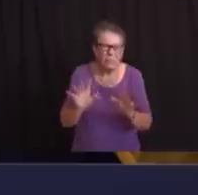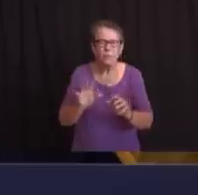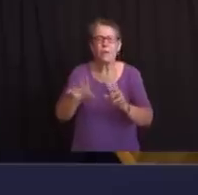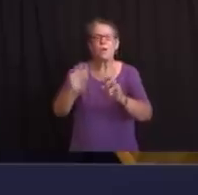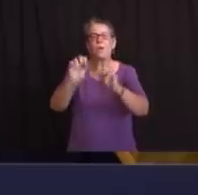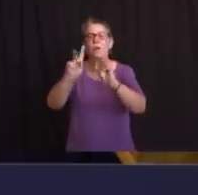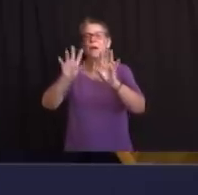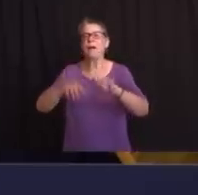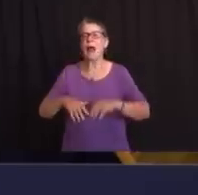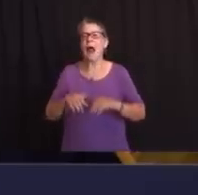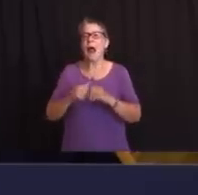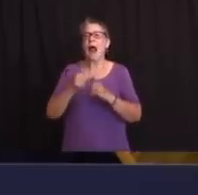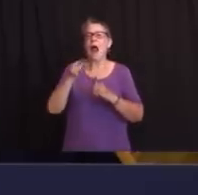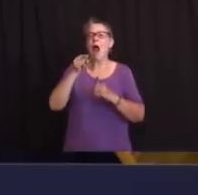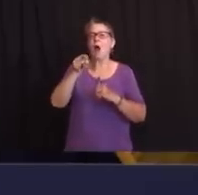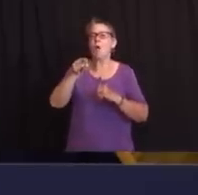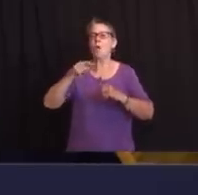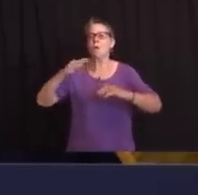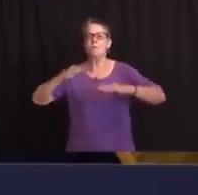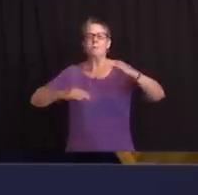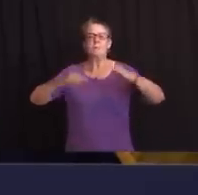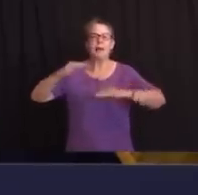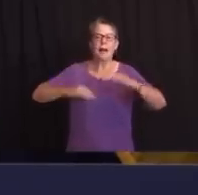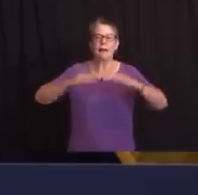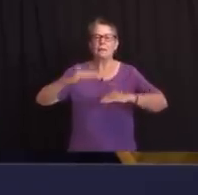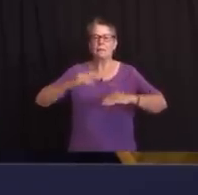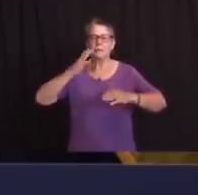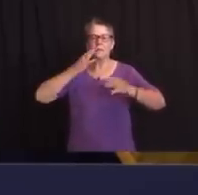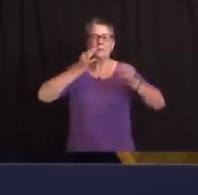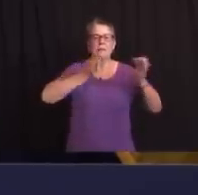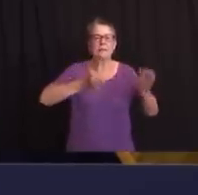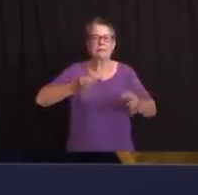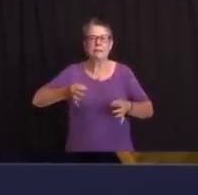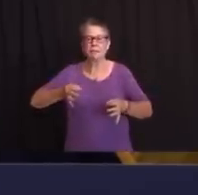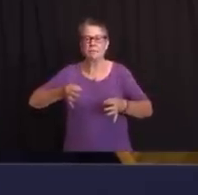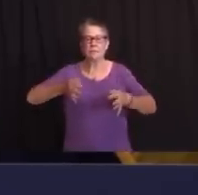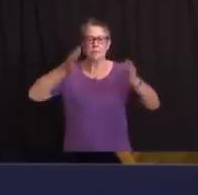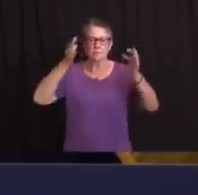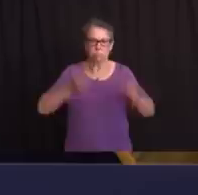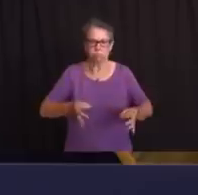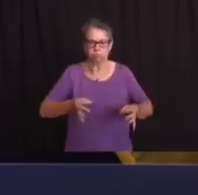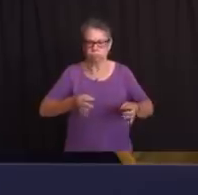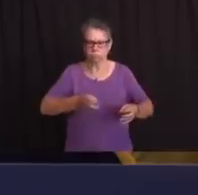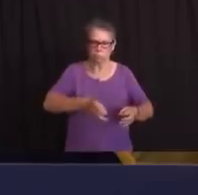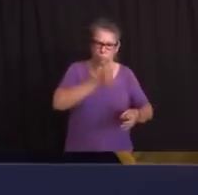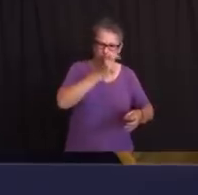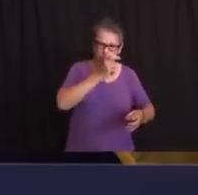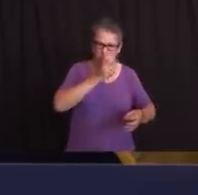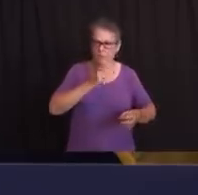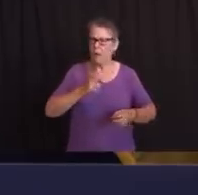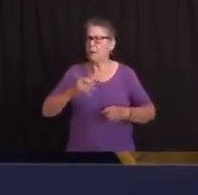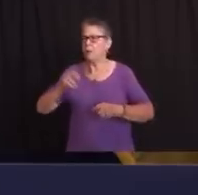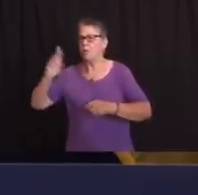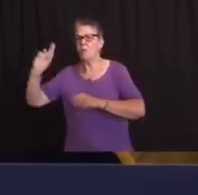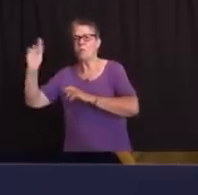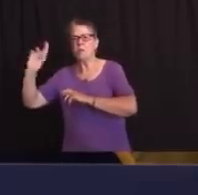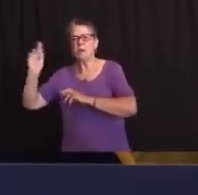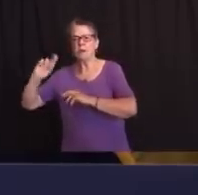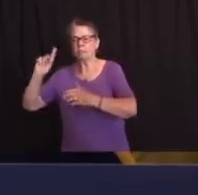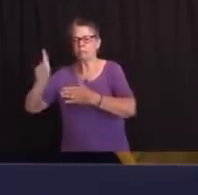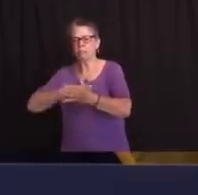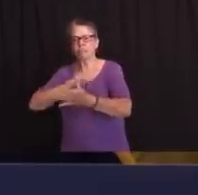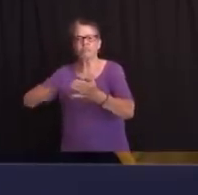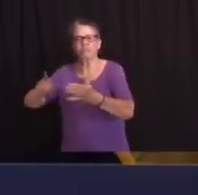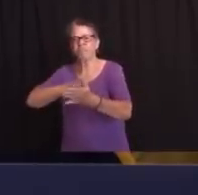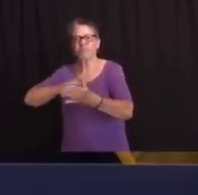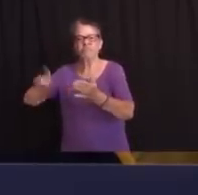you balancing making the decisions and not worrying about the people who are saying that you're basing it on politics? I'm not worried about the people who think I'm basing it on